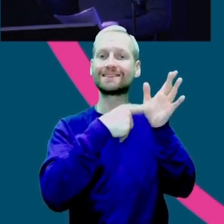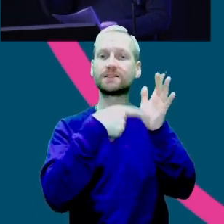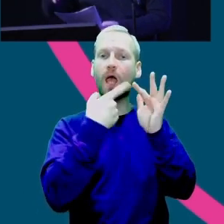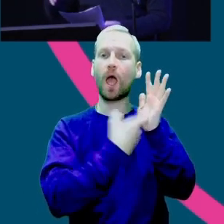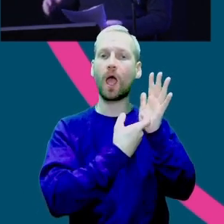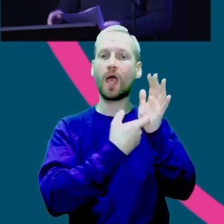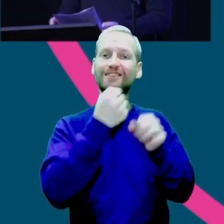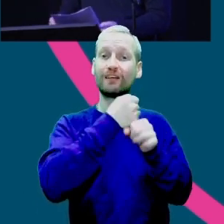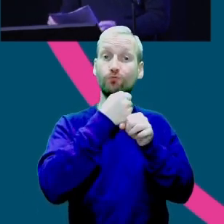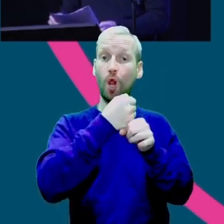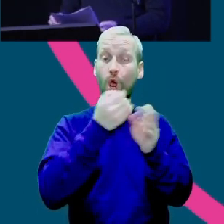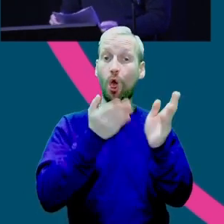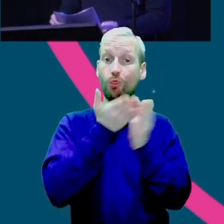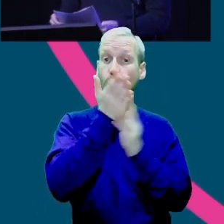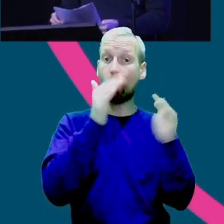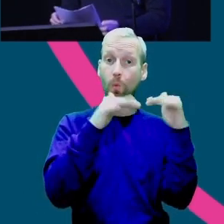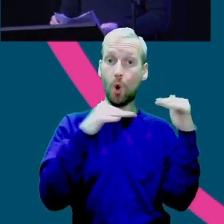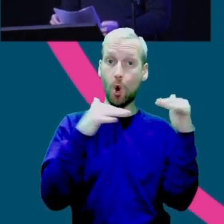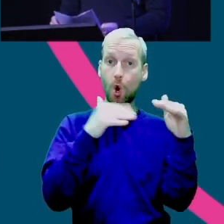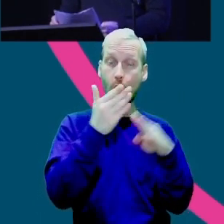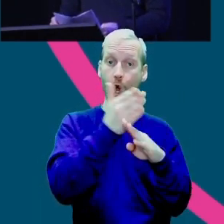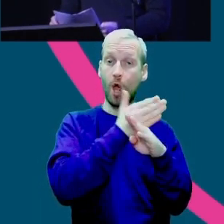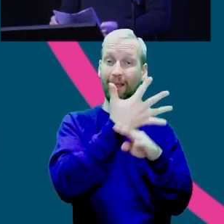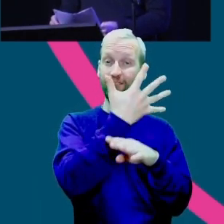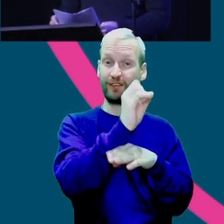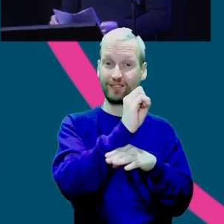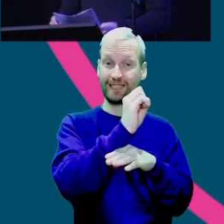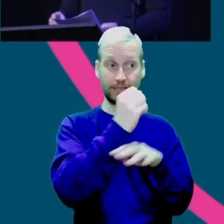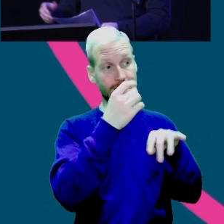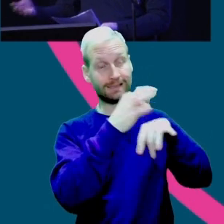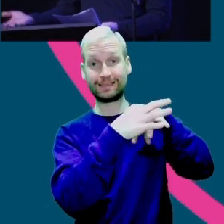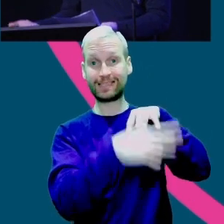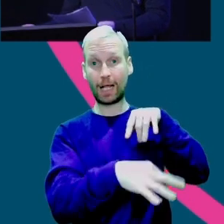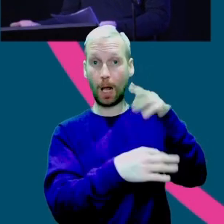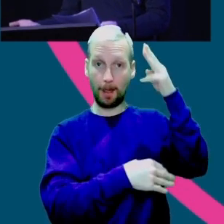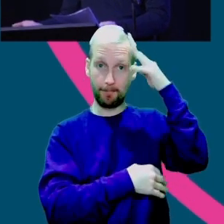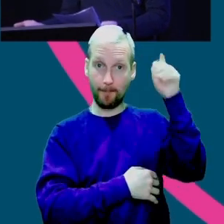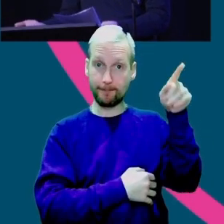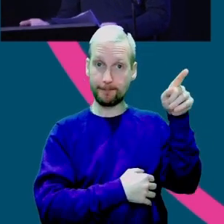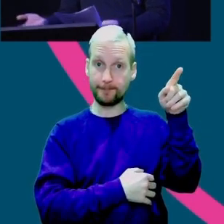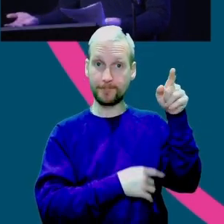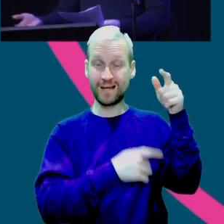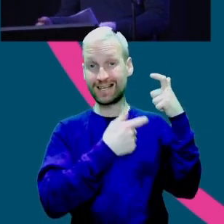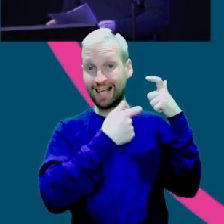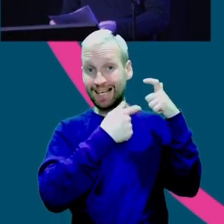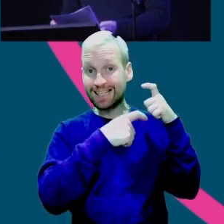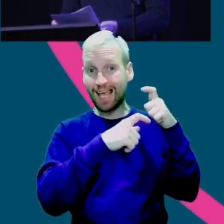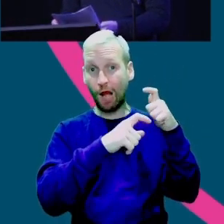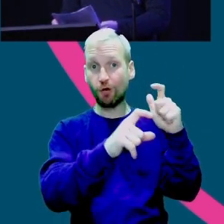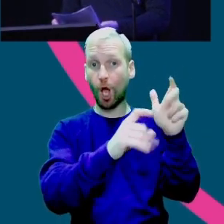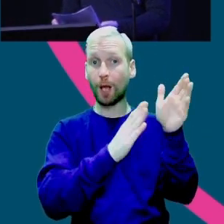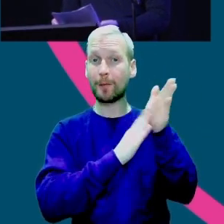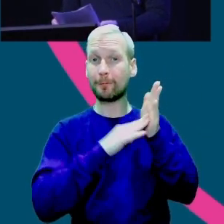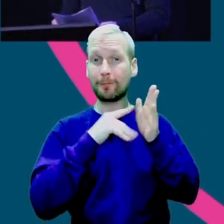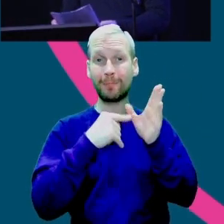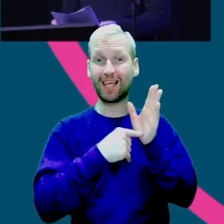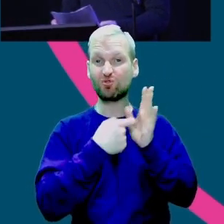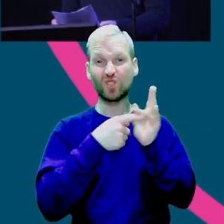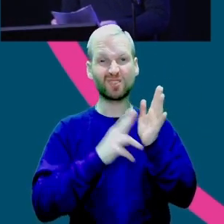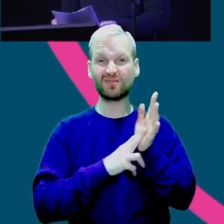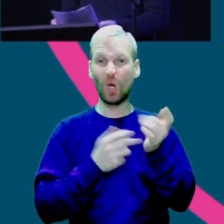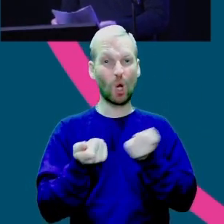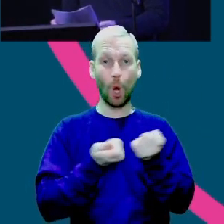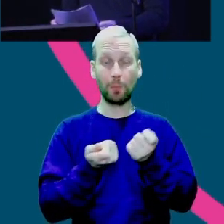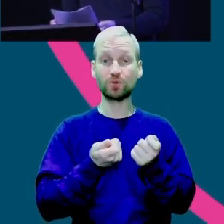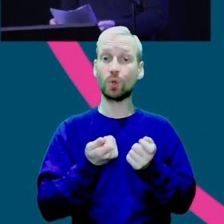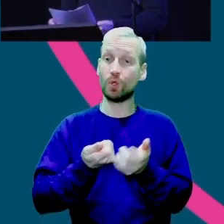war and into the early 50s. She was a single mum and couldn't carry on in the matron role. So she rented